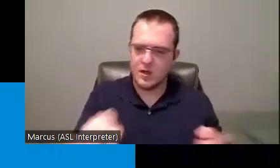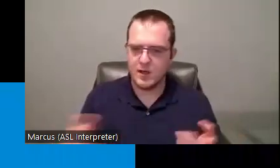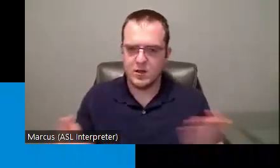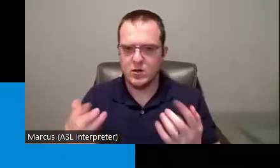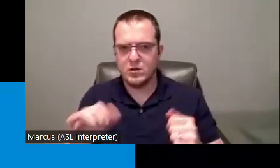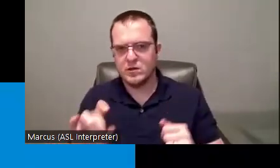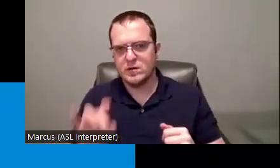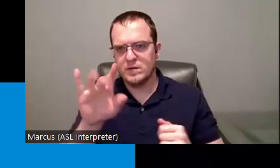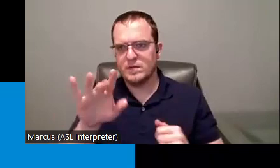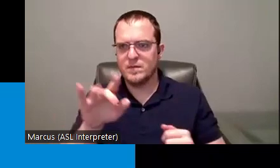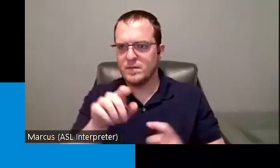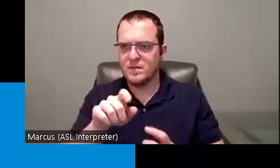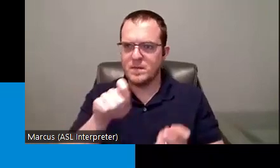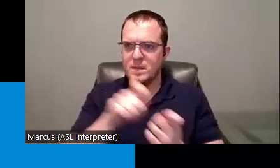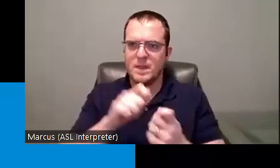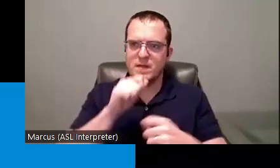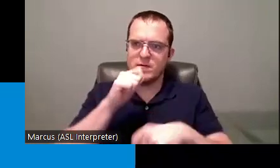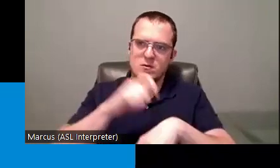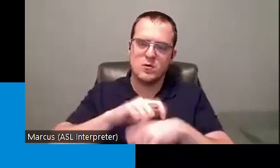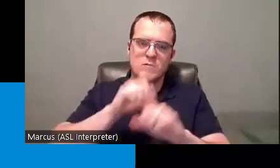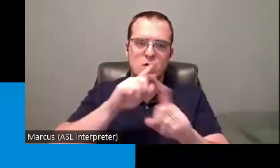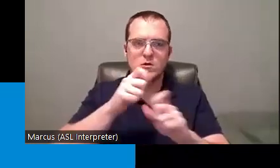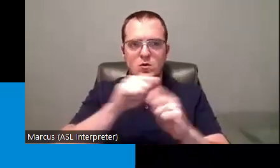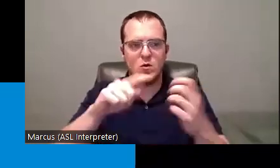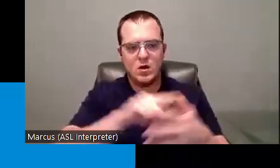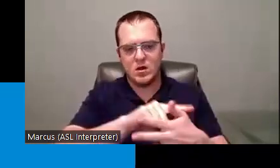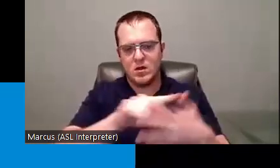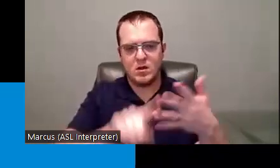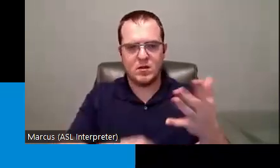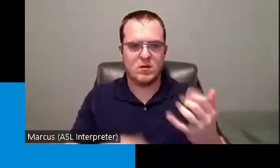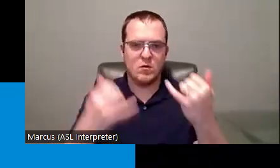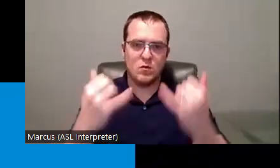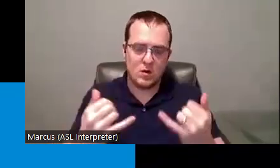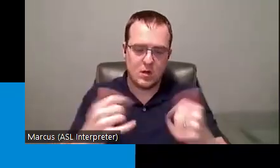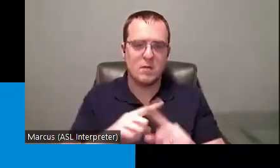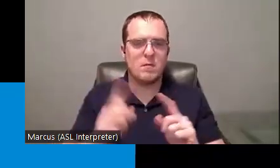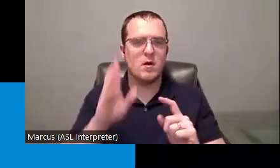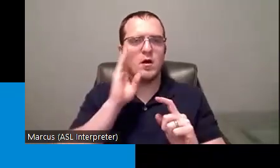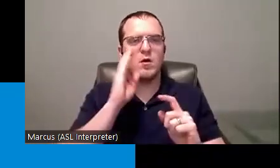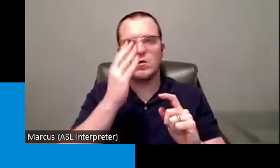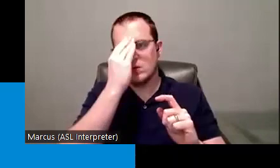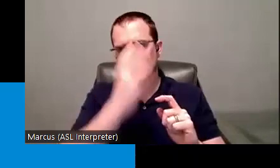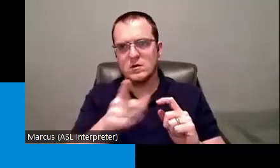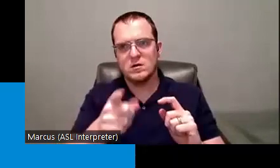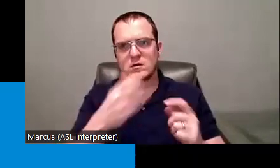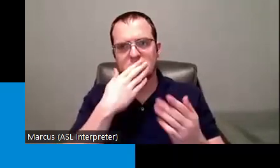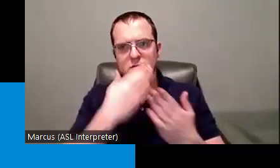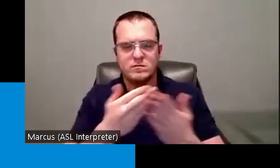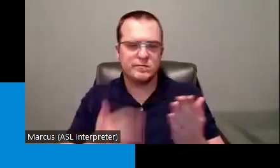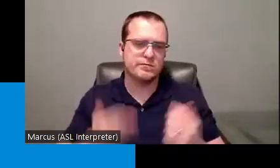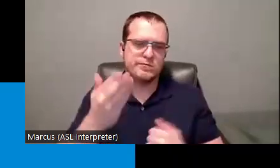certainly don't have the time to respond to every detailed point now. What I will tell you is that you raised a very legitimate